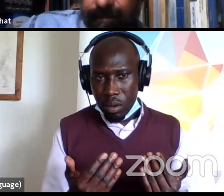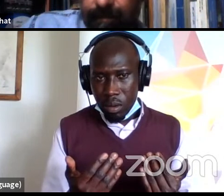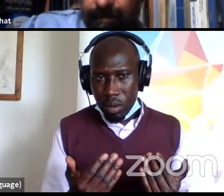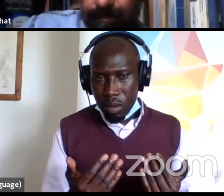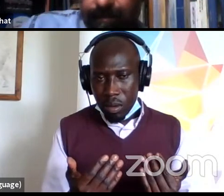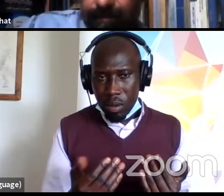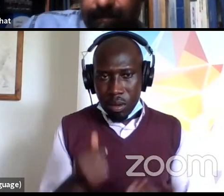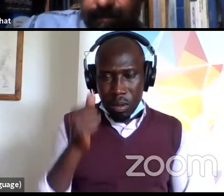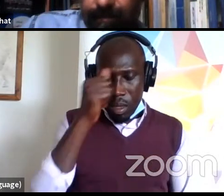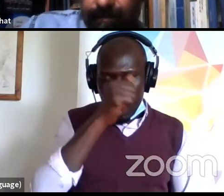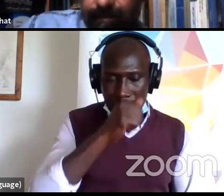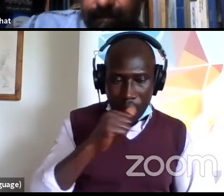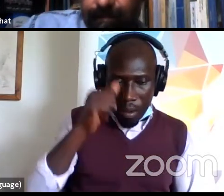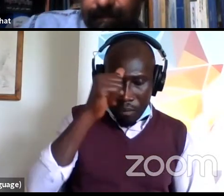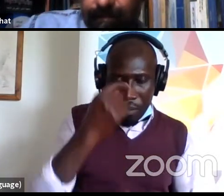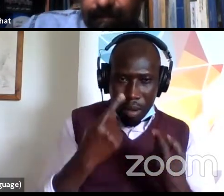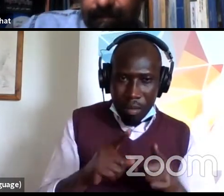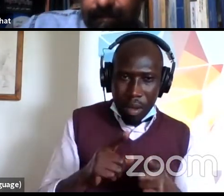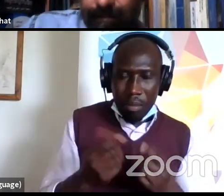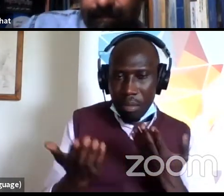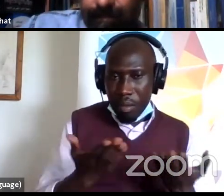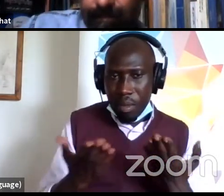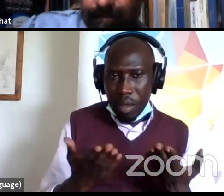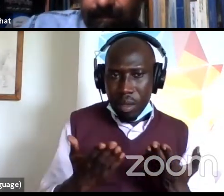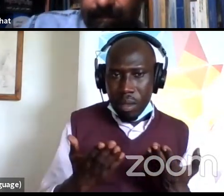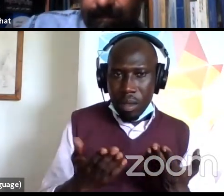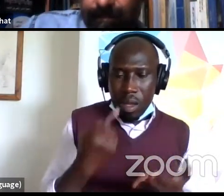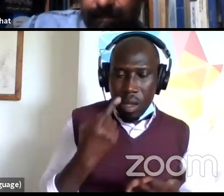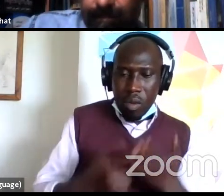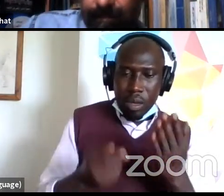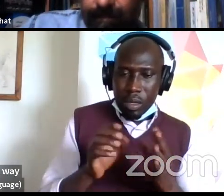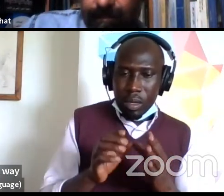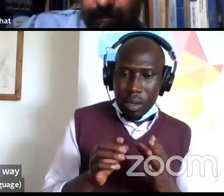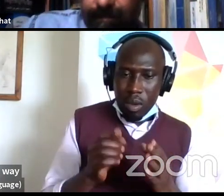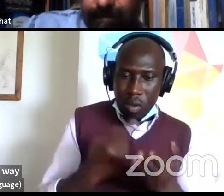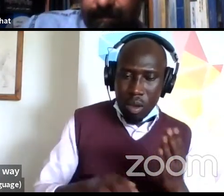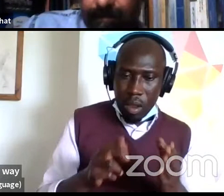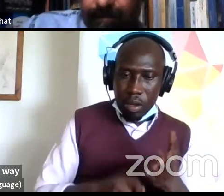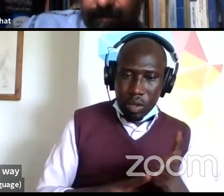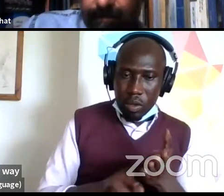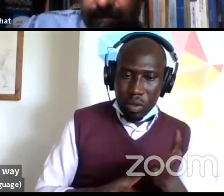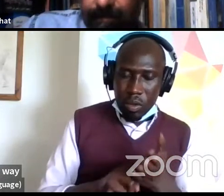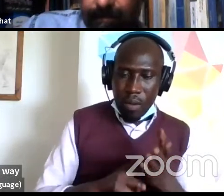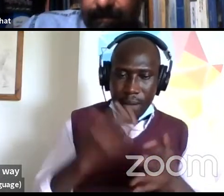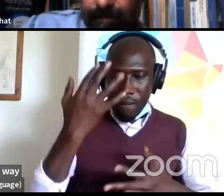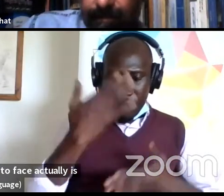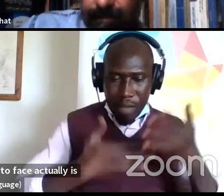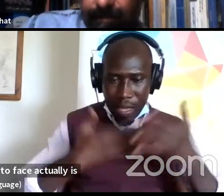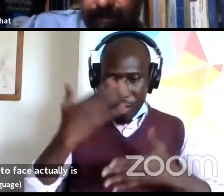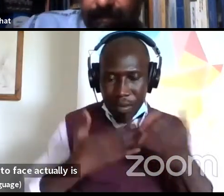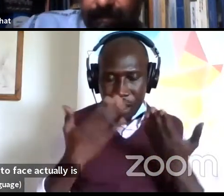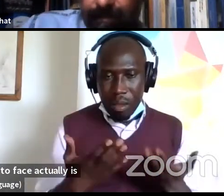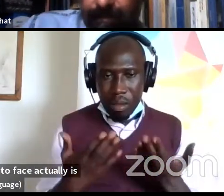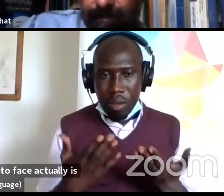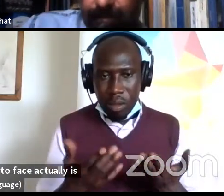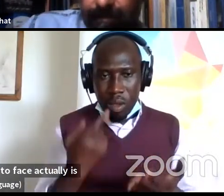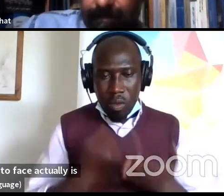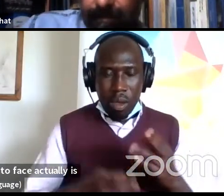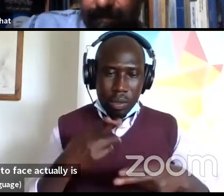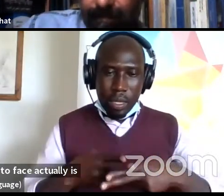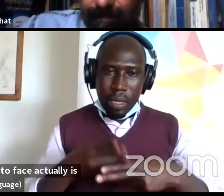African region. But maybe one remark is that what we used to face actually as what we